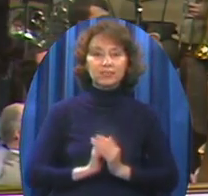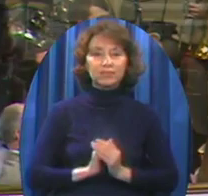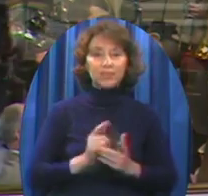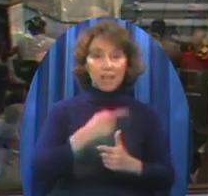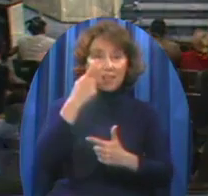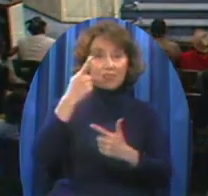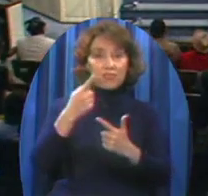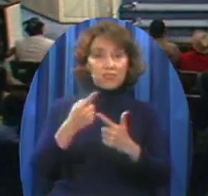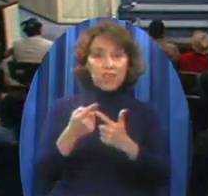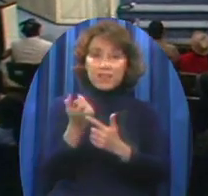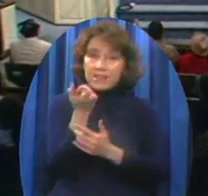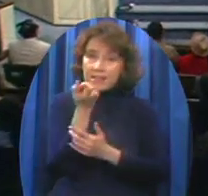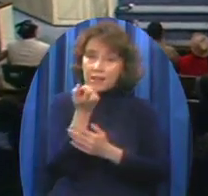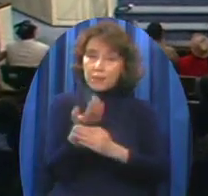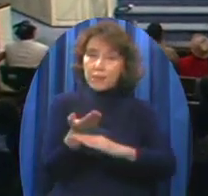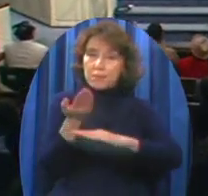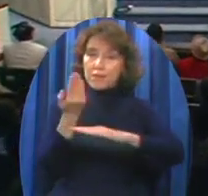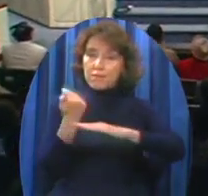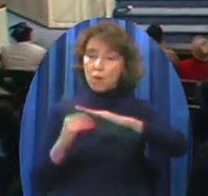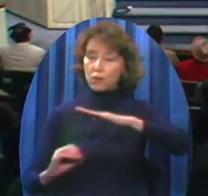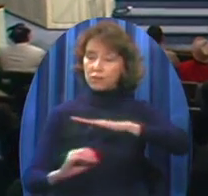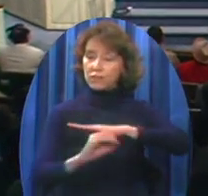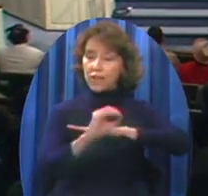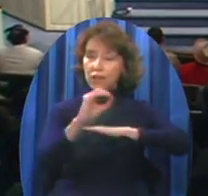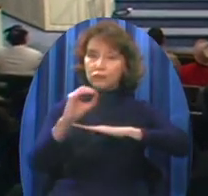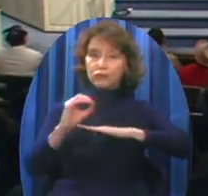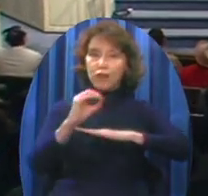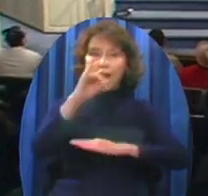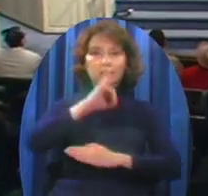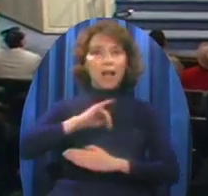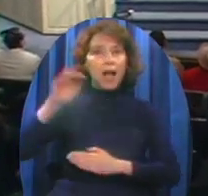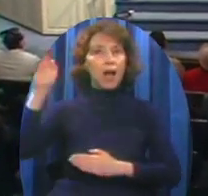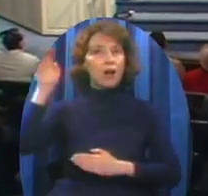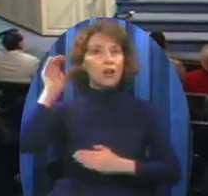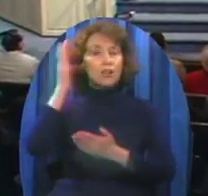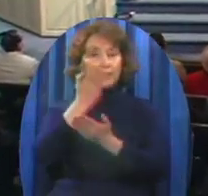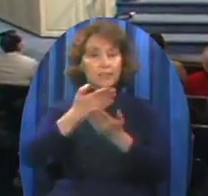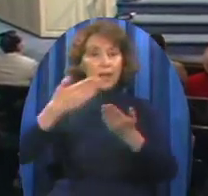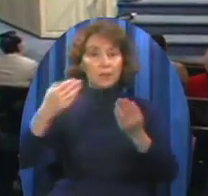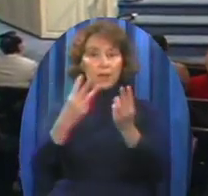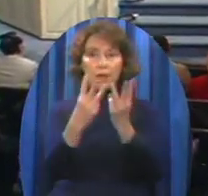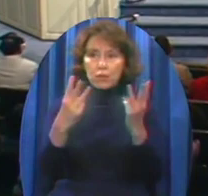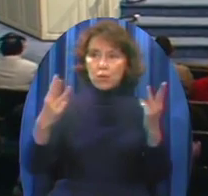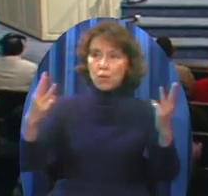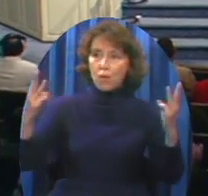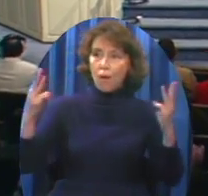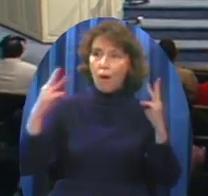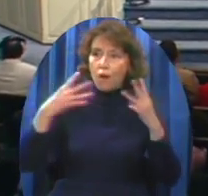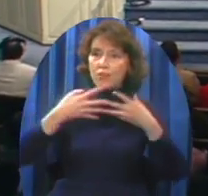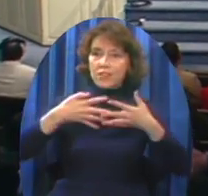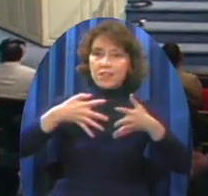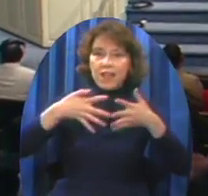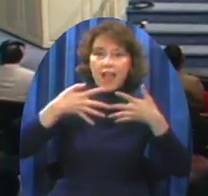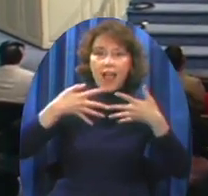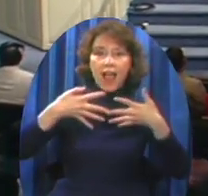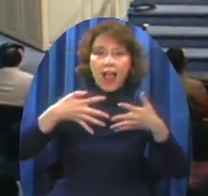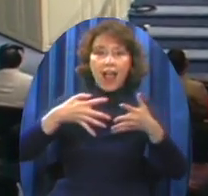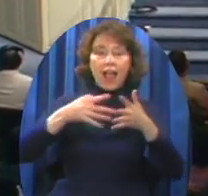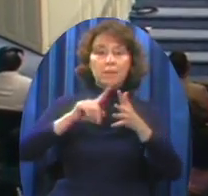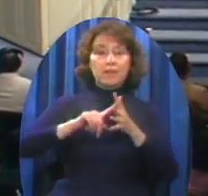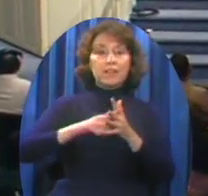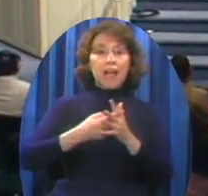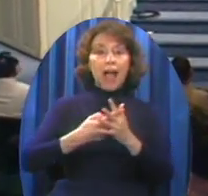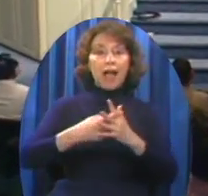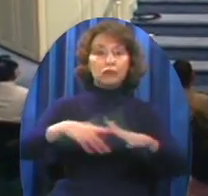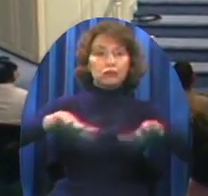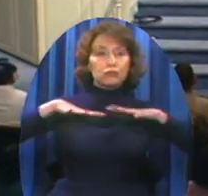Then just before the sunrise, I heard something at the wall. The gate began to rattle,